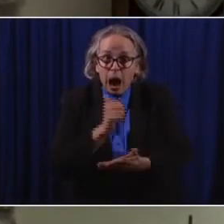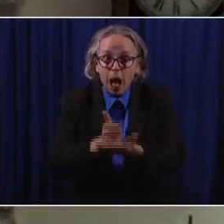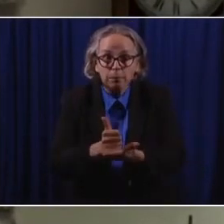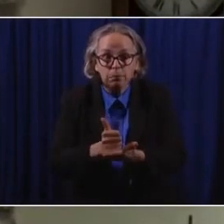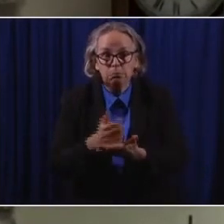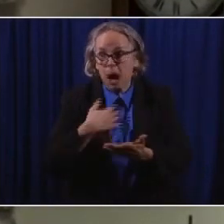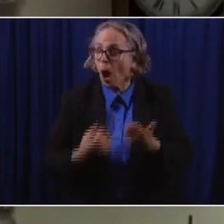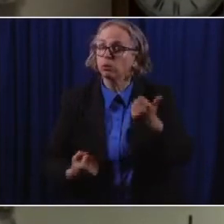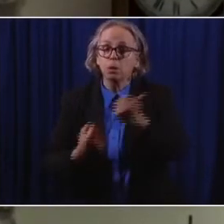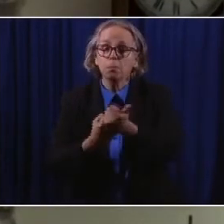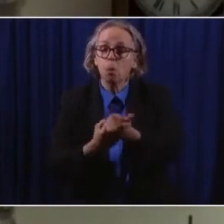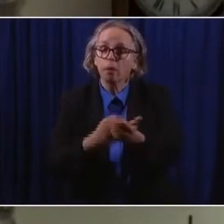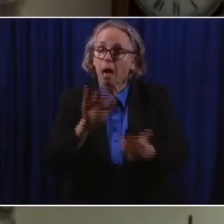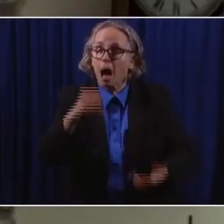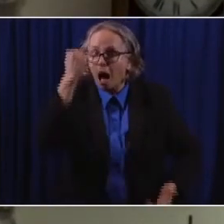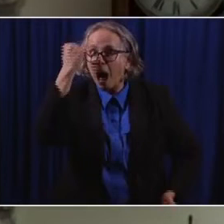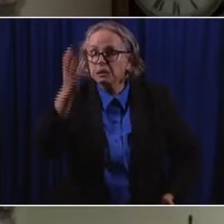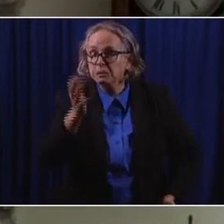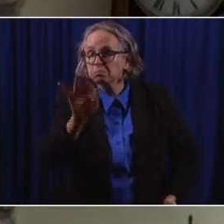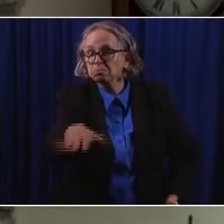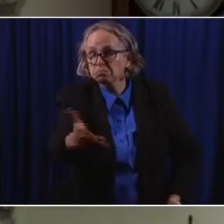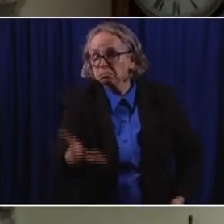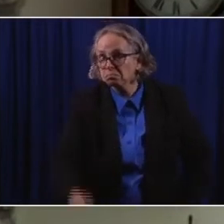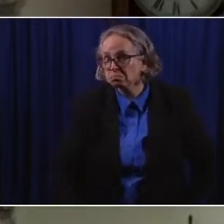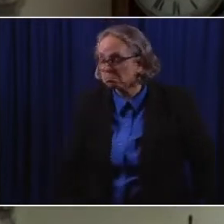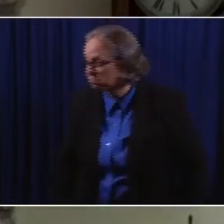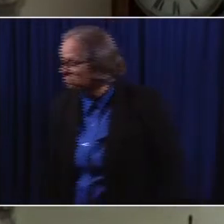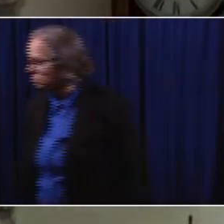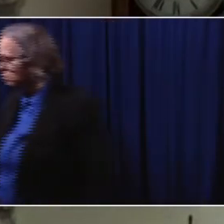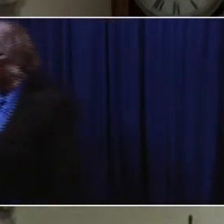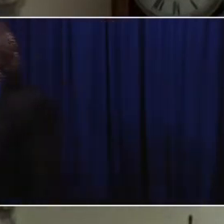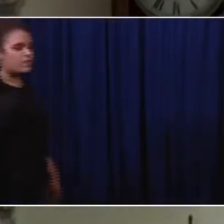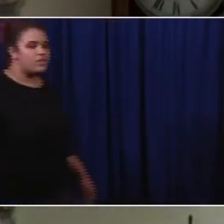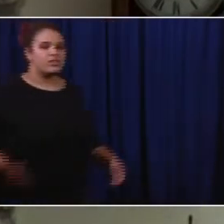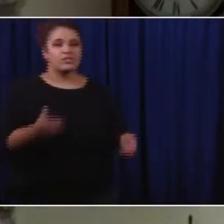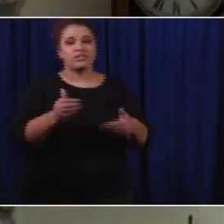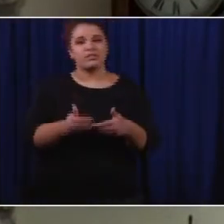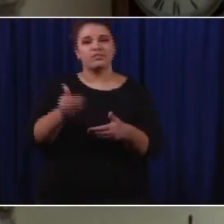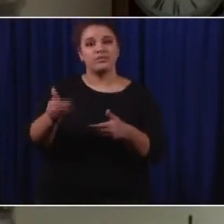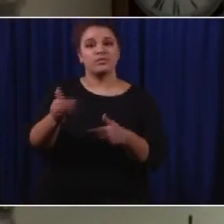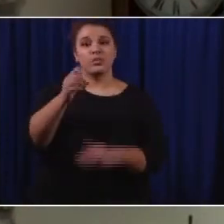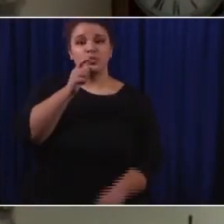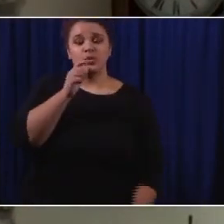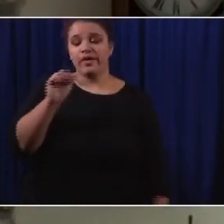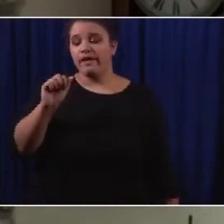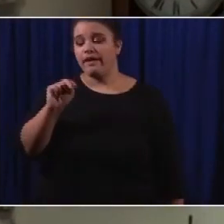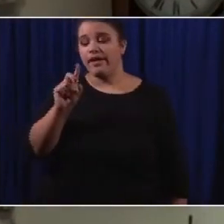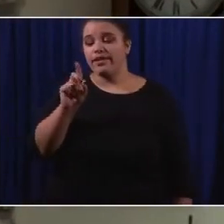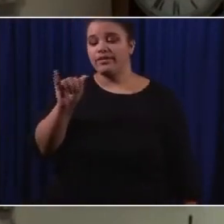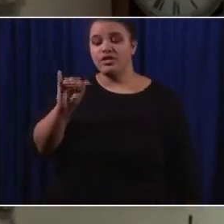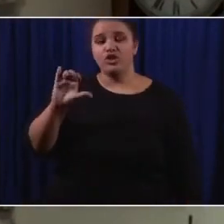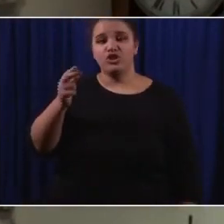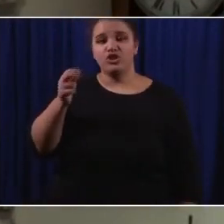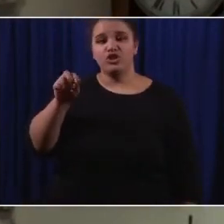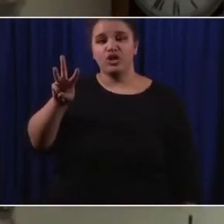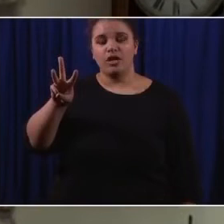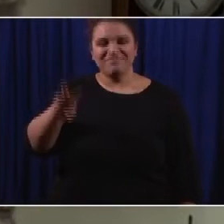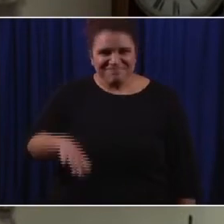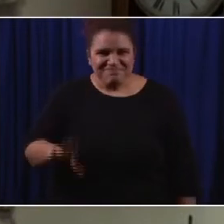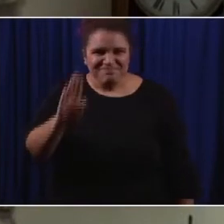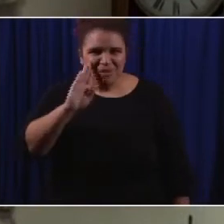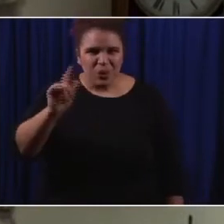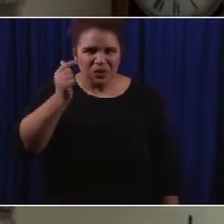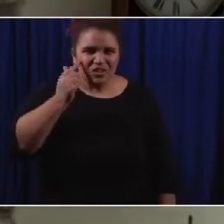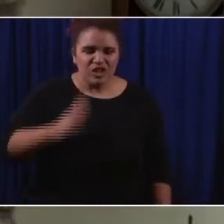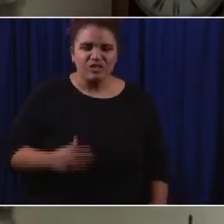Next question is from Andy Chow at Ohio Public Radio and Television. Hi, Governor. Hey, Andy. Governor, at the beginning